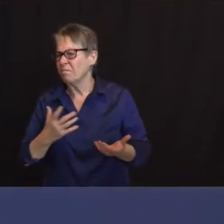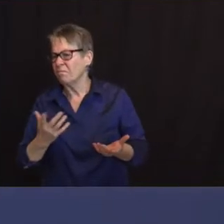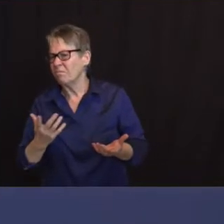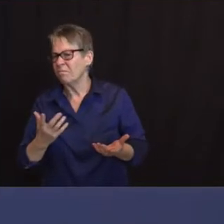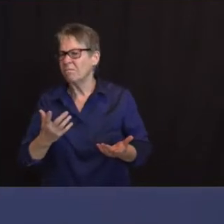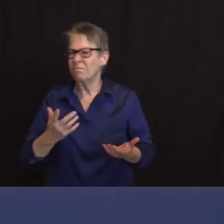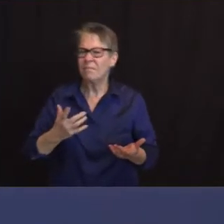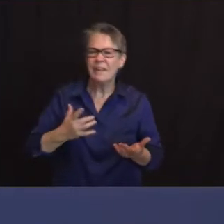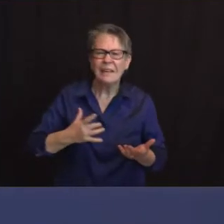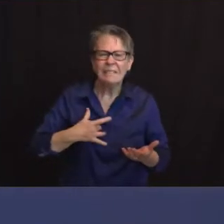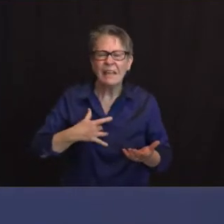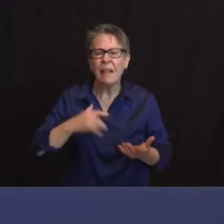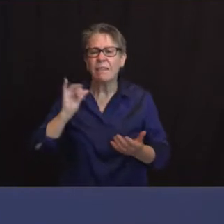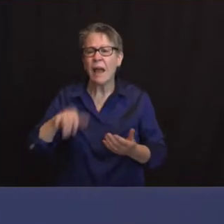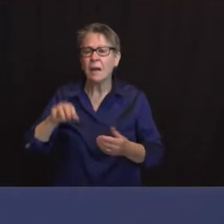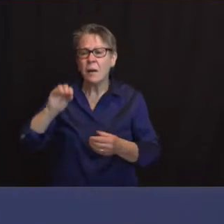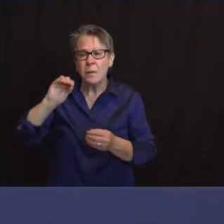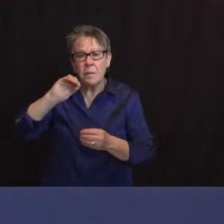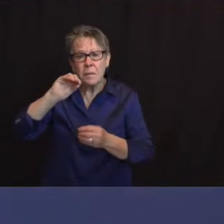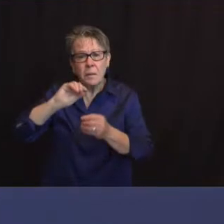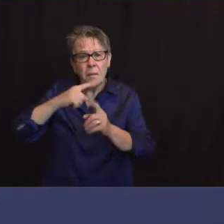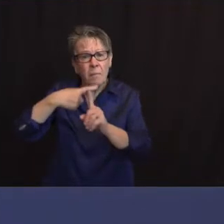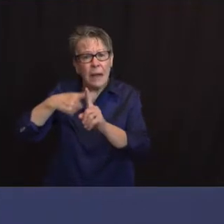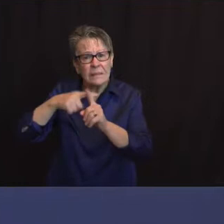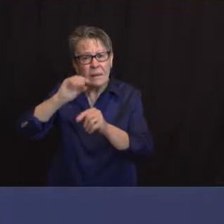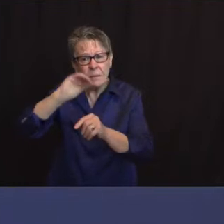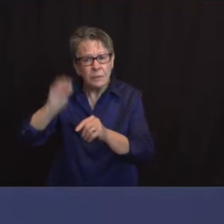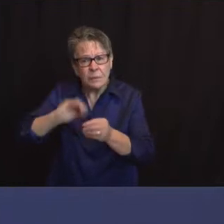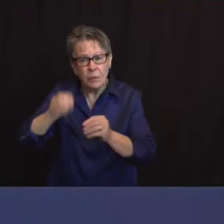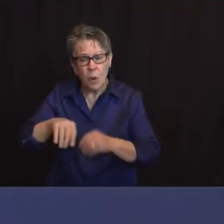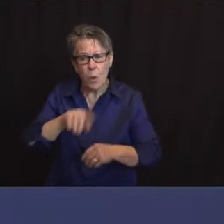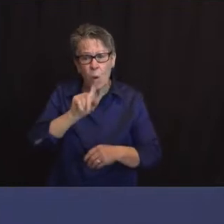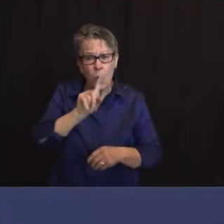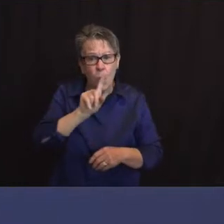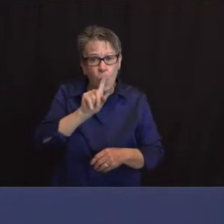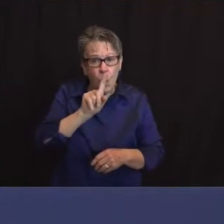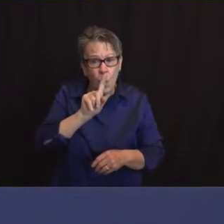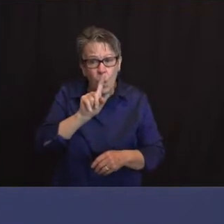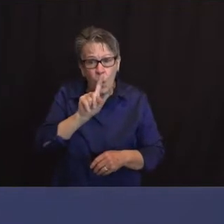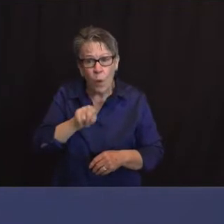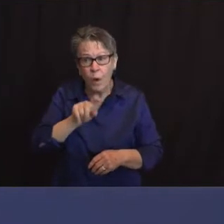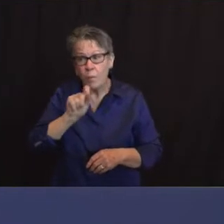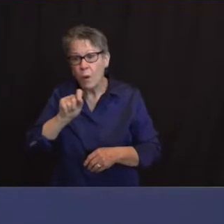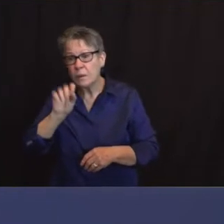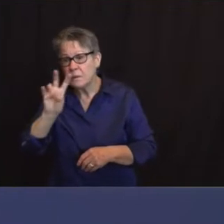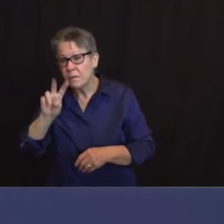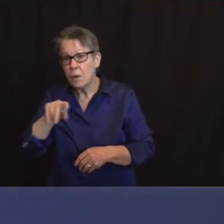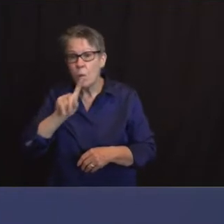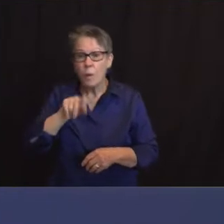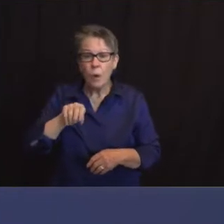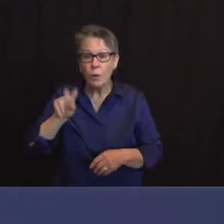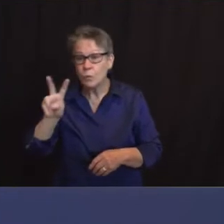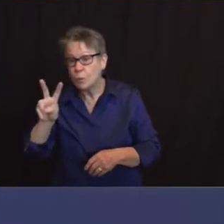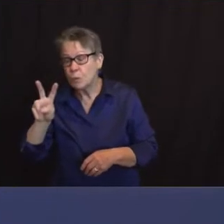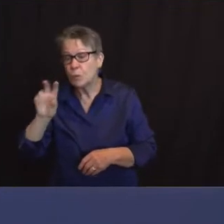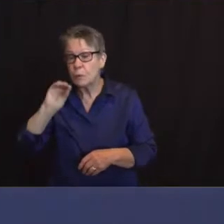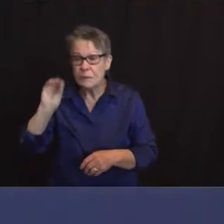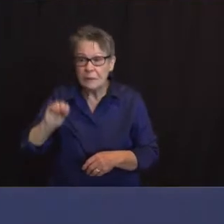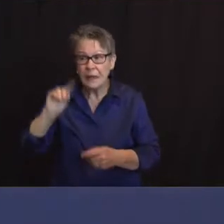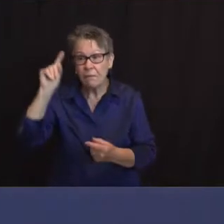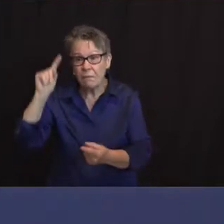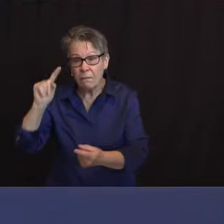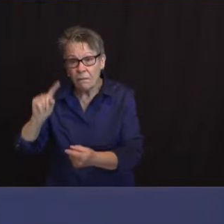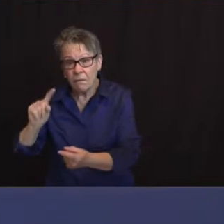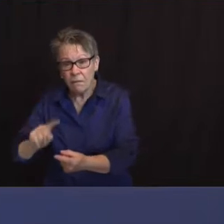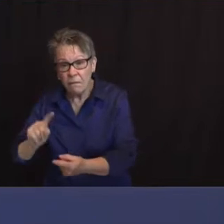think to 1 or 2% positivity rates and 300 or 400 people in the hospital, and then that's a different conversation in terms of the masking